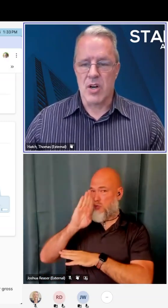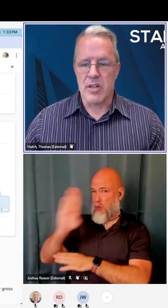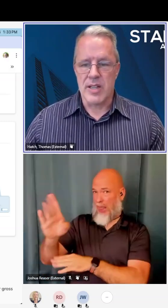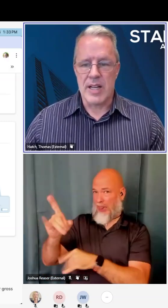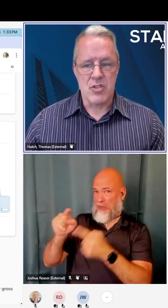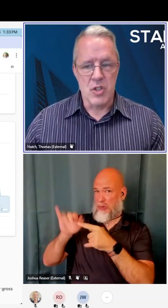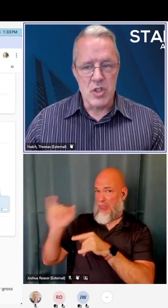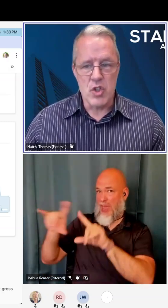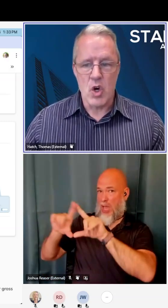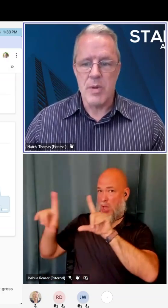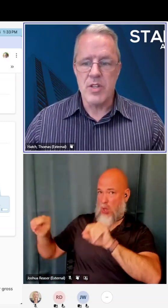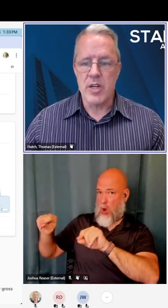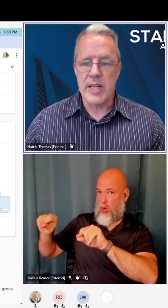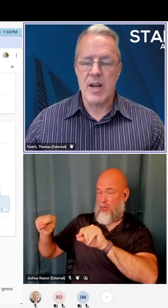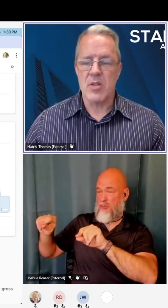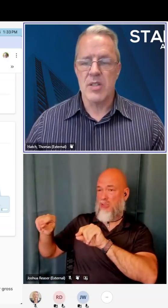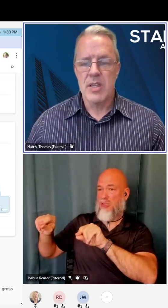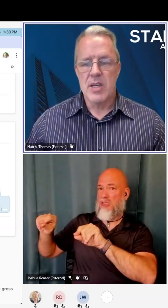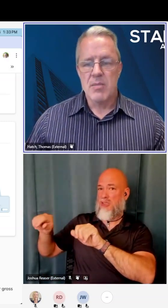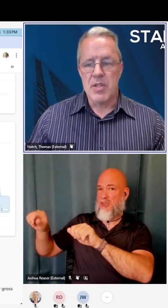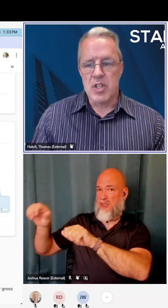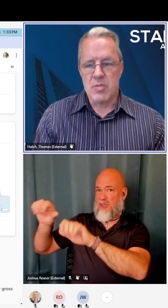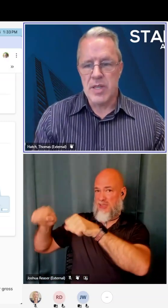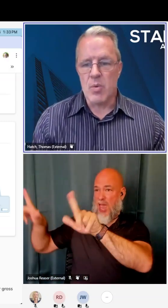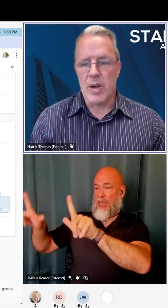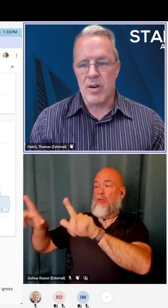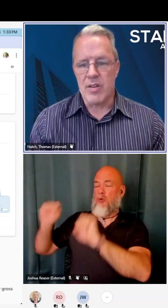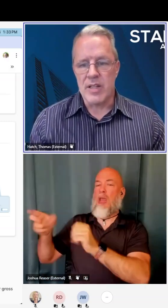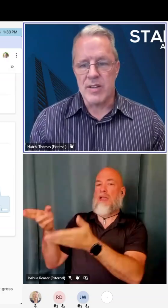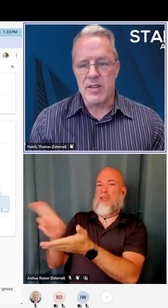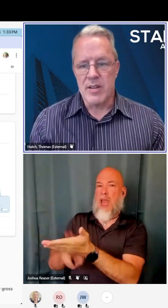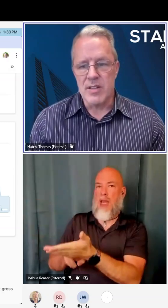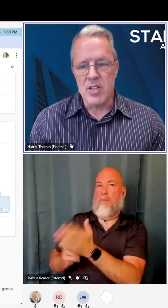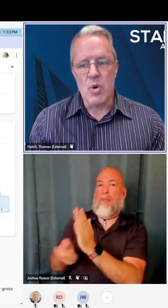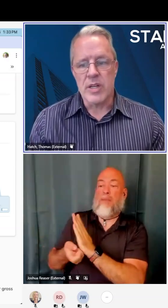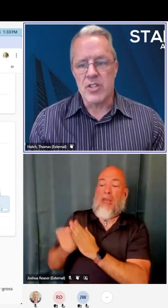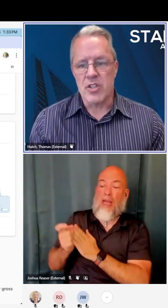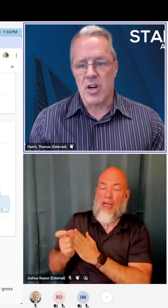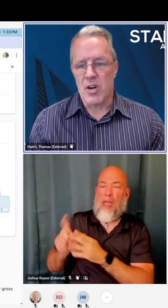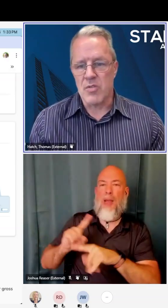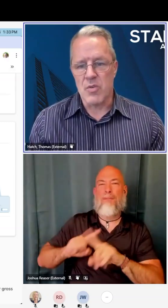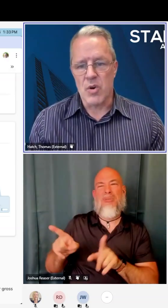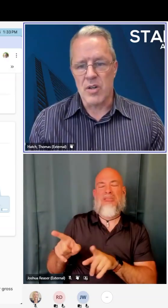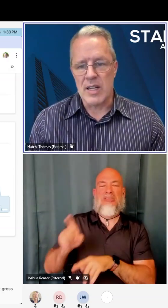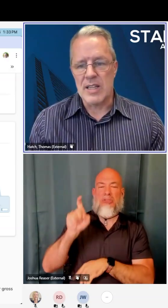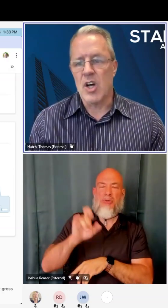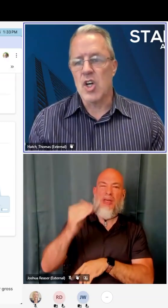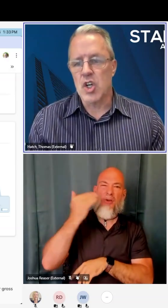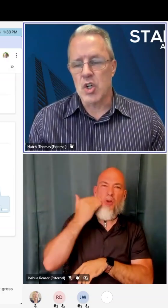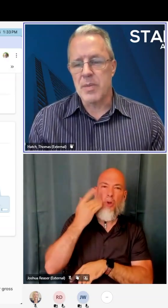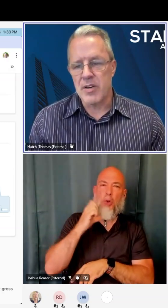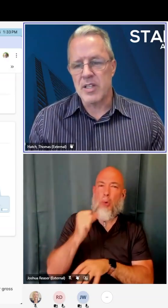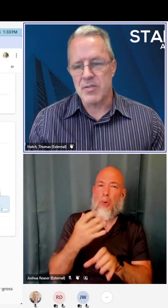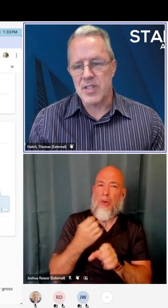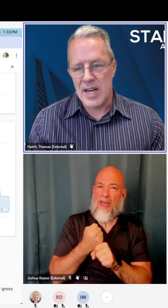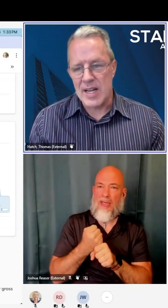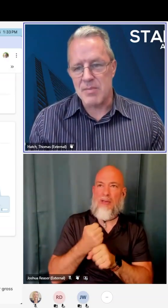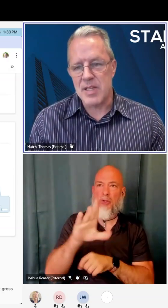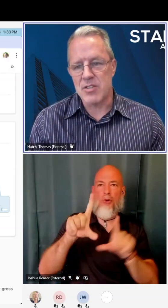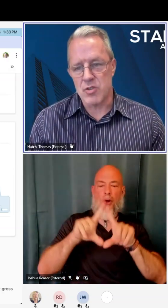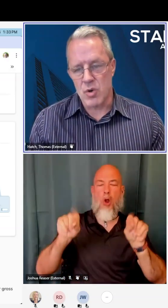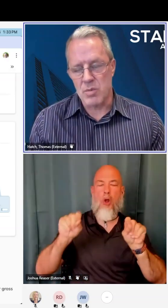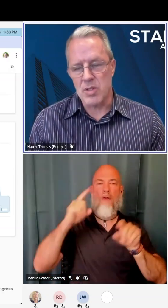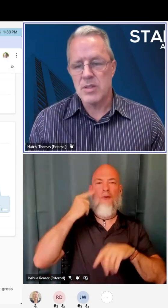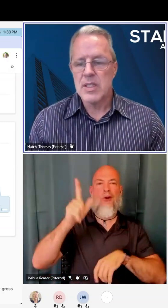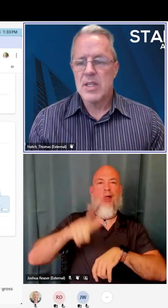up for a card as soon as you open your account, but just be aware that you won't get your card for a longer period of